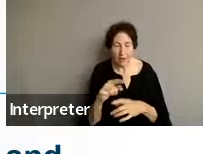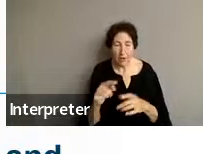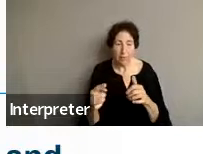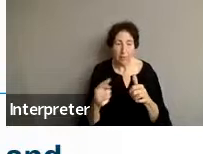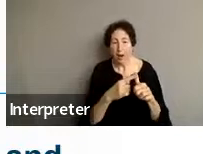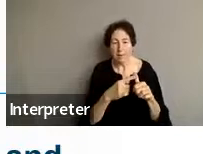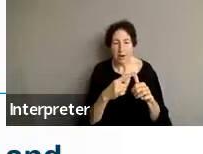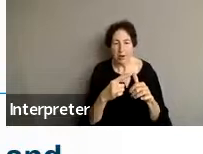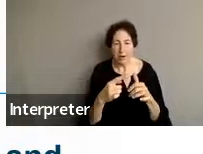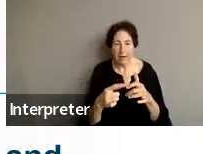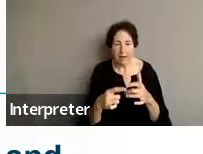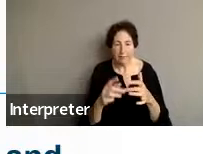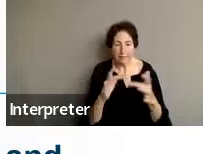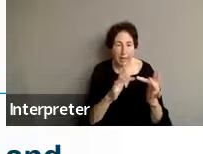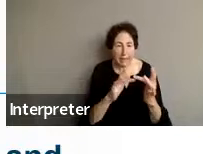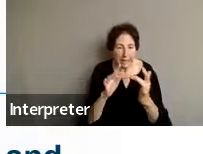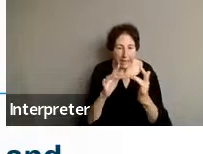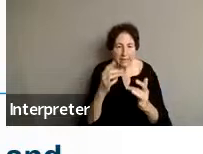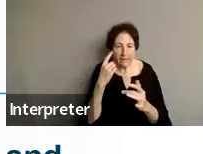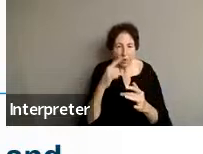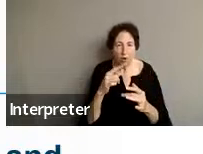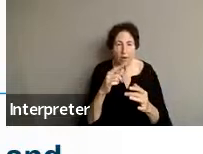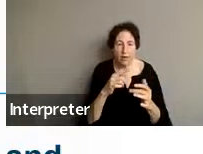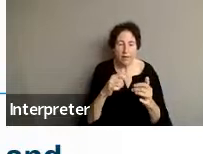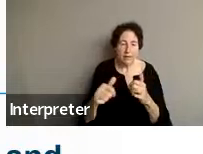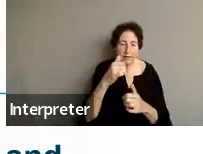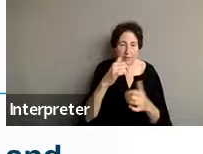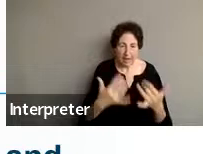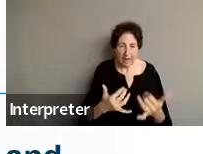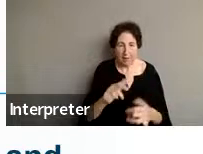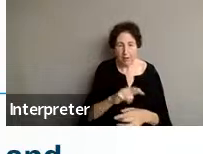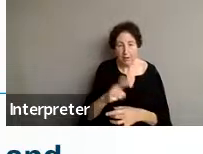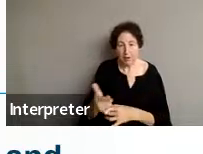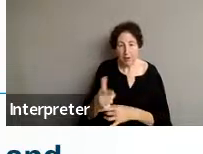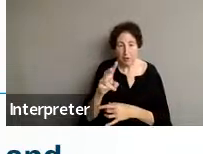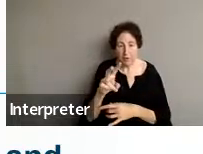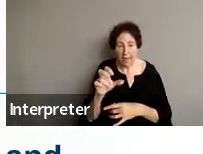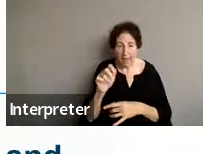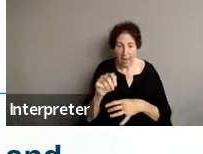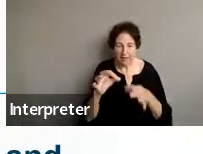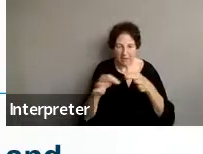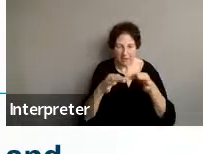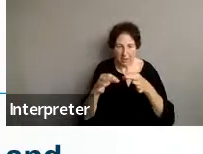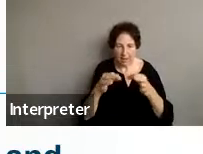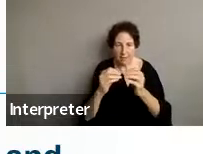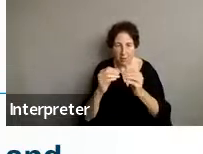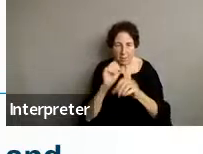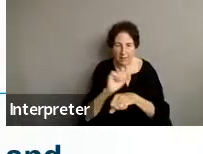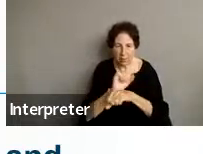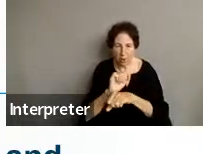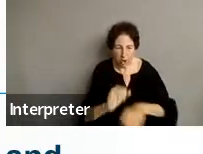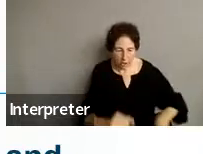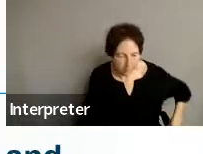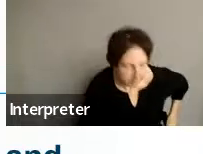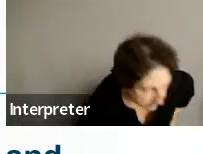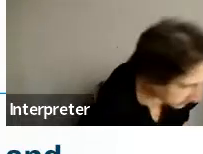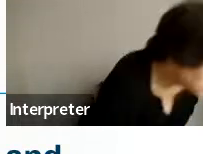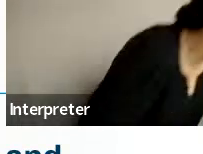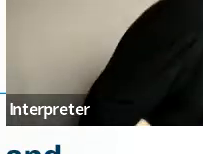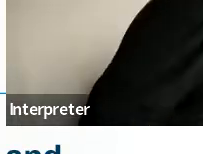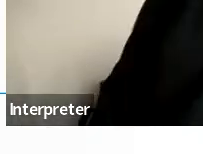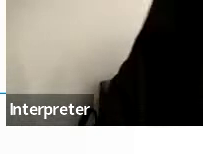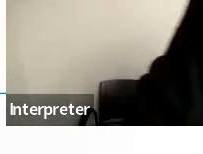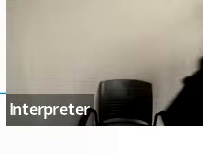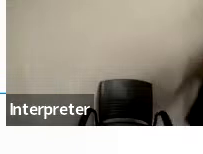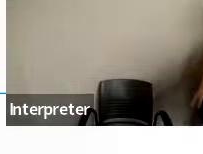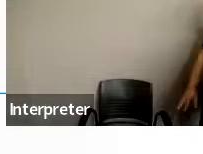admin assistants when they have questions. So I'm going to turn it over to Val to talk to you a little bit about the work that's been done. Thank you,